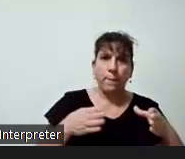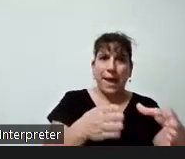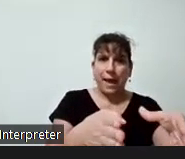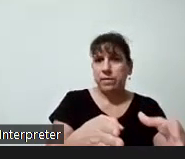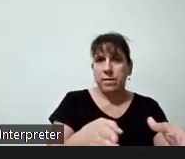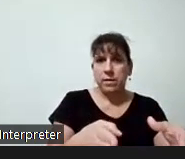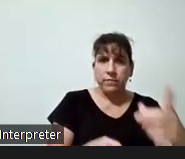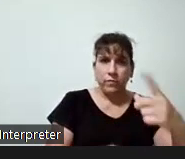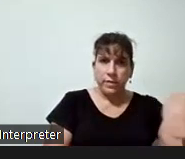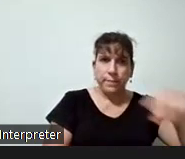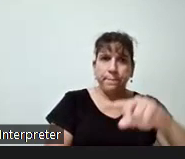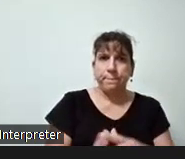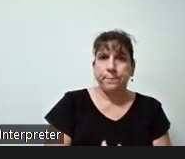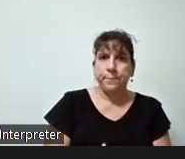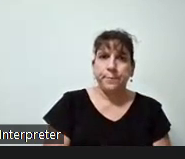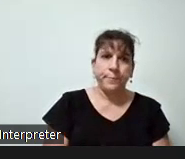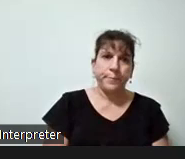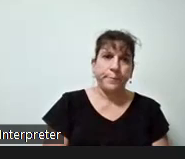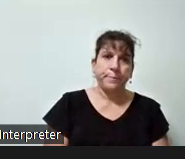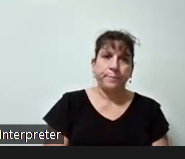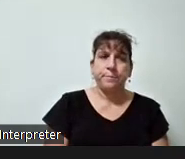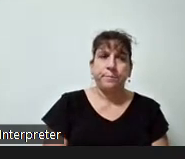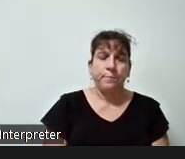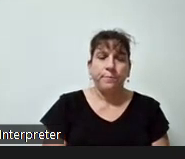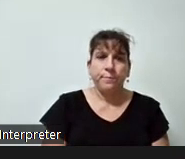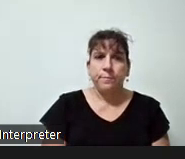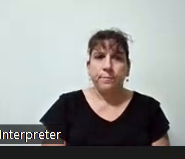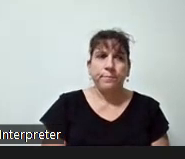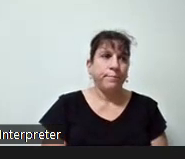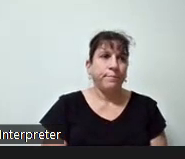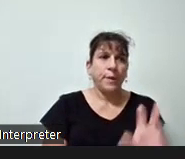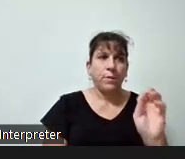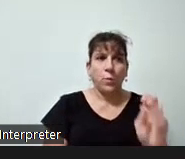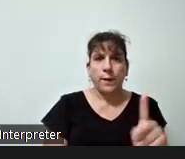designated in that area. Okay.